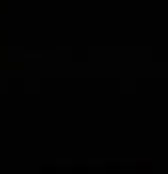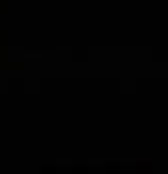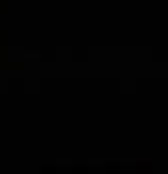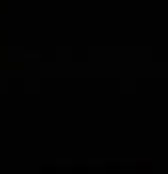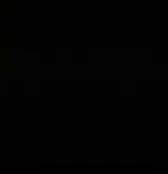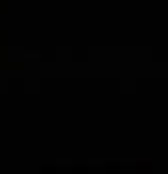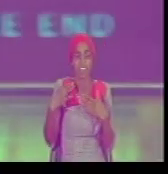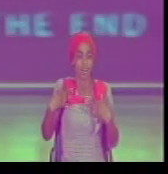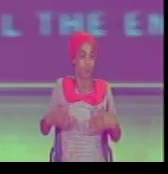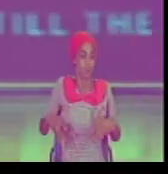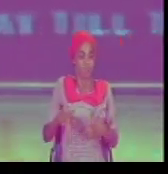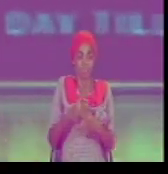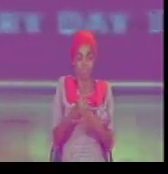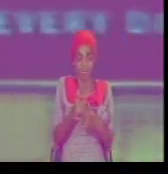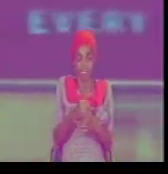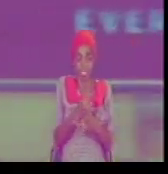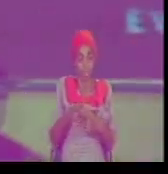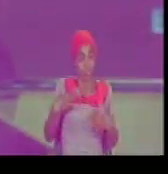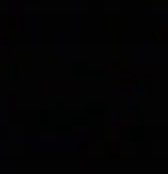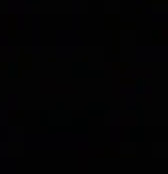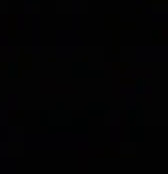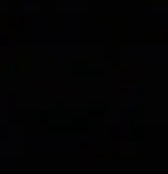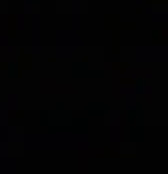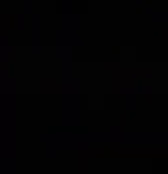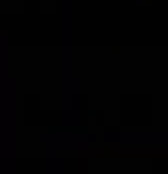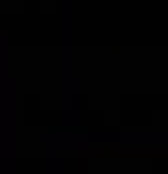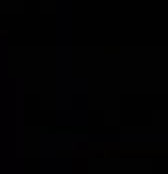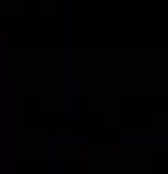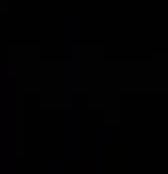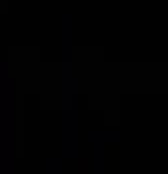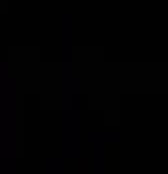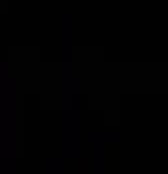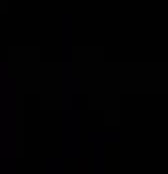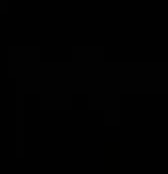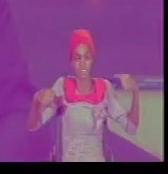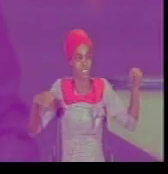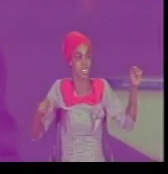of men and women together? Is it by throwing their buttocks here and here?